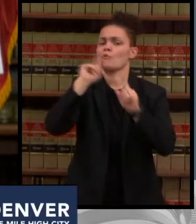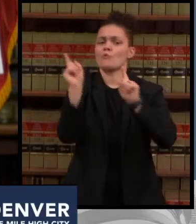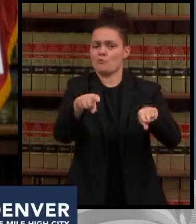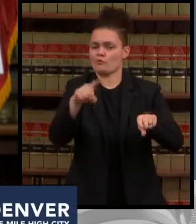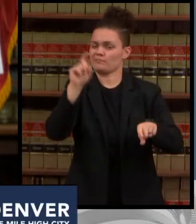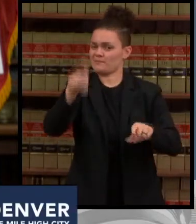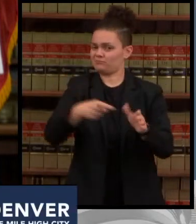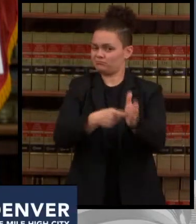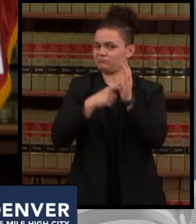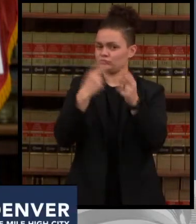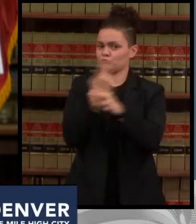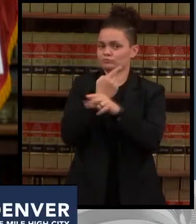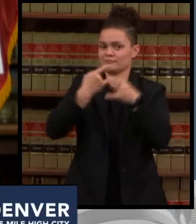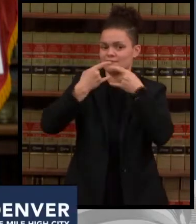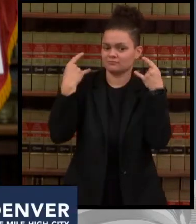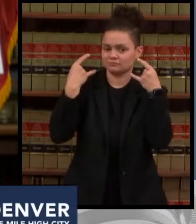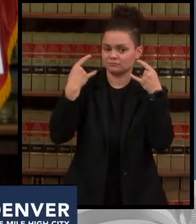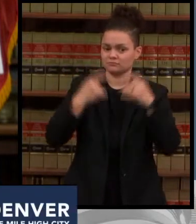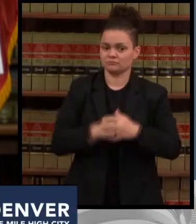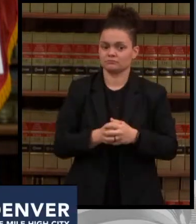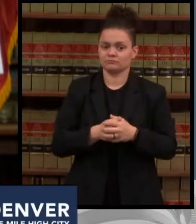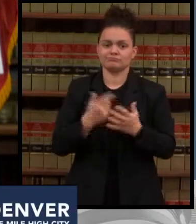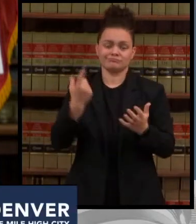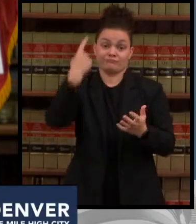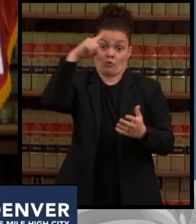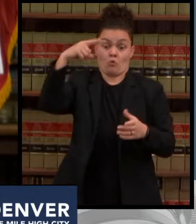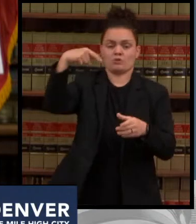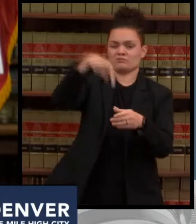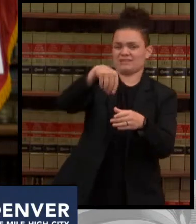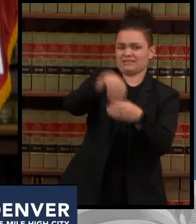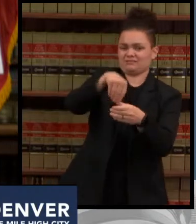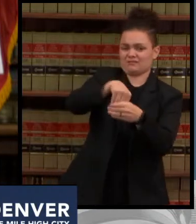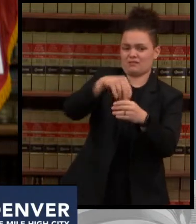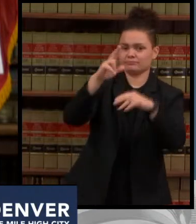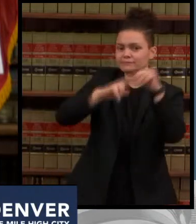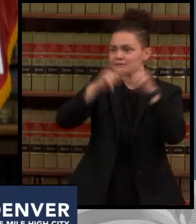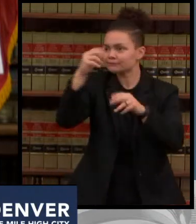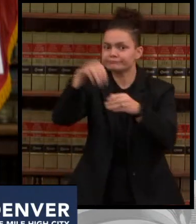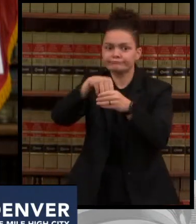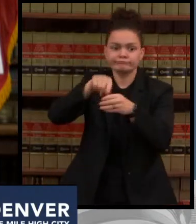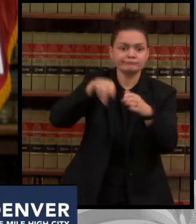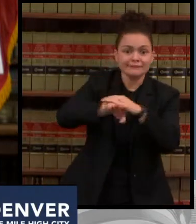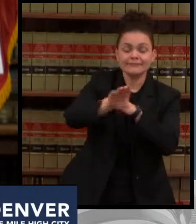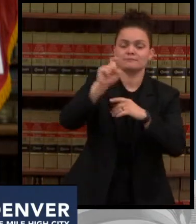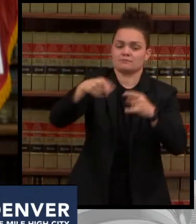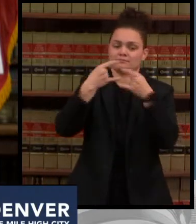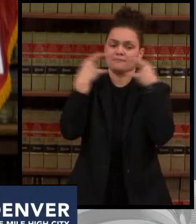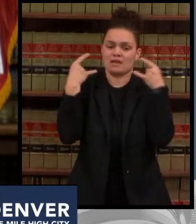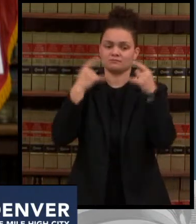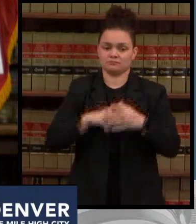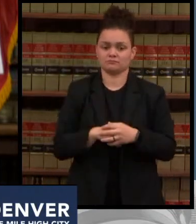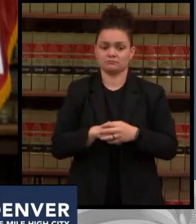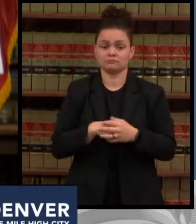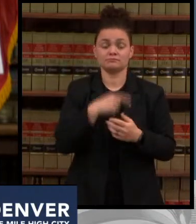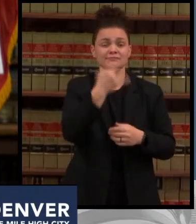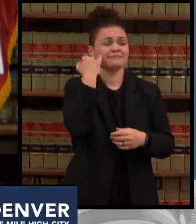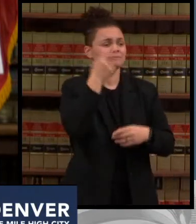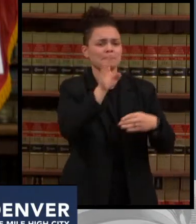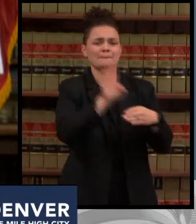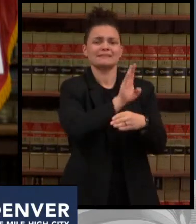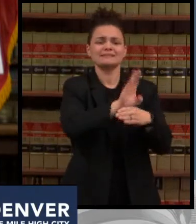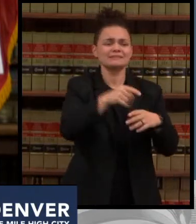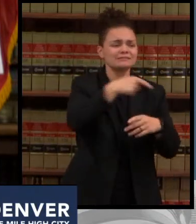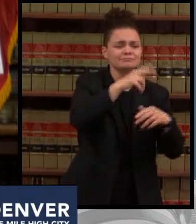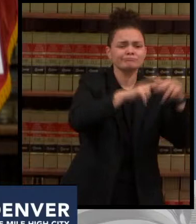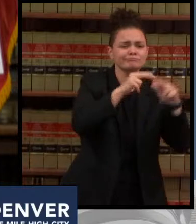most businesses and venues. If they don't want to require masks, your businesses or venues can also